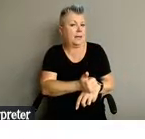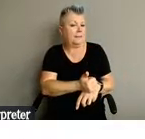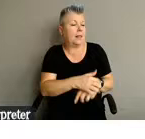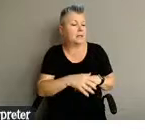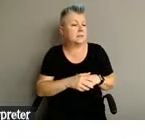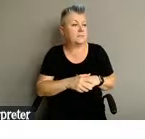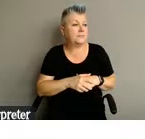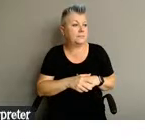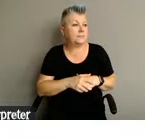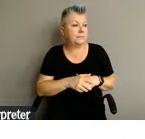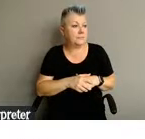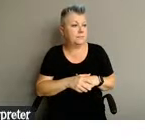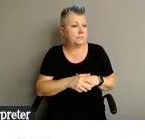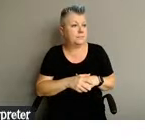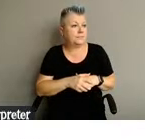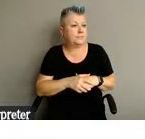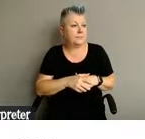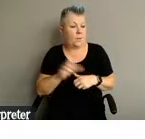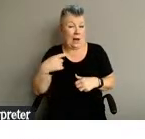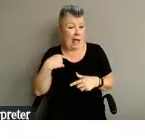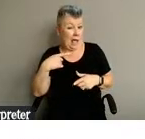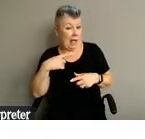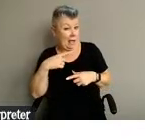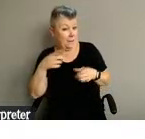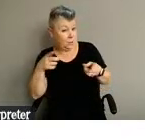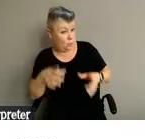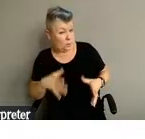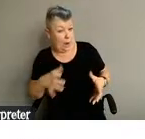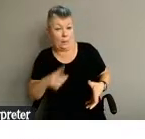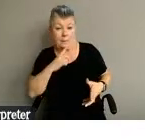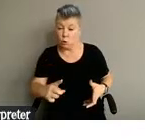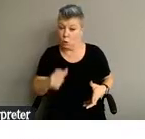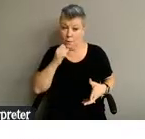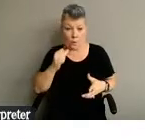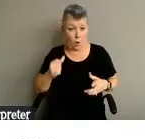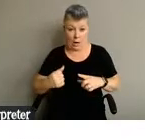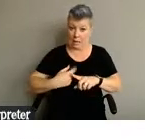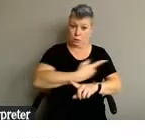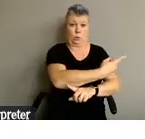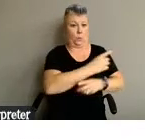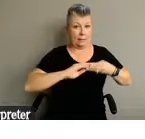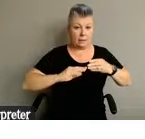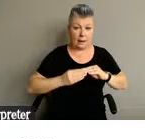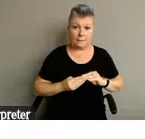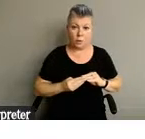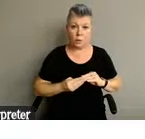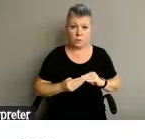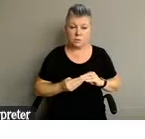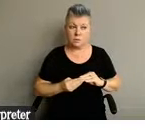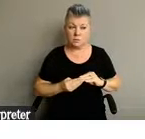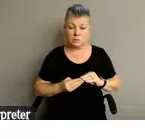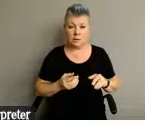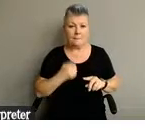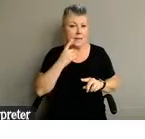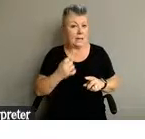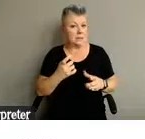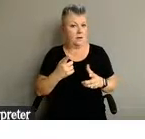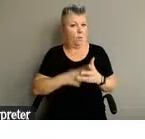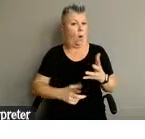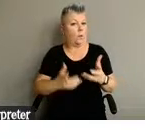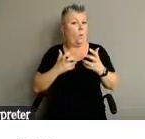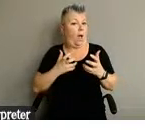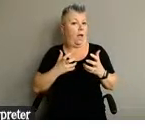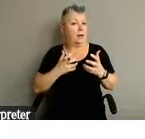get. Absolutely. And so I want to make sure we're not skewing things based on what we want as opposed to what we need.